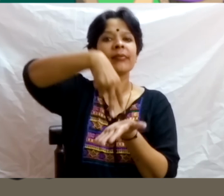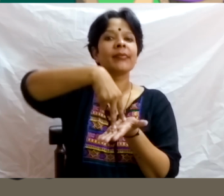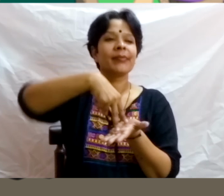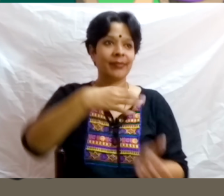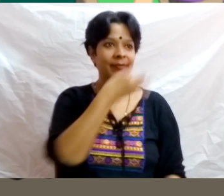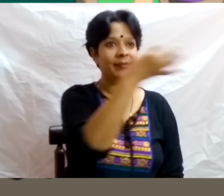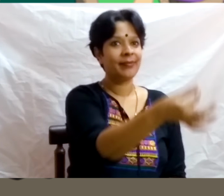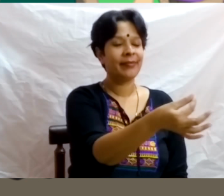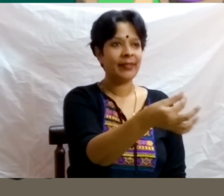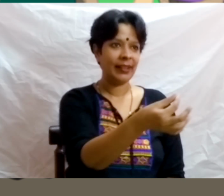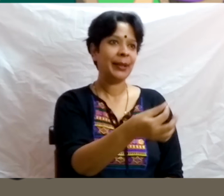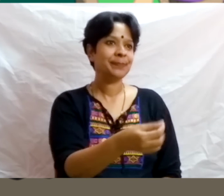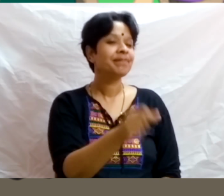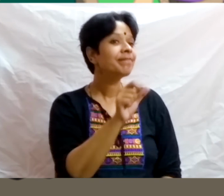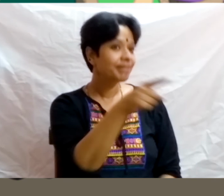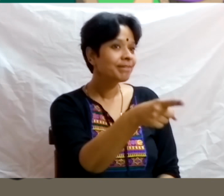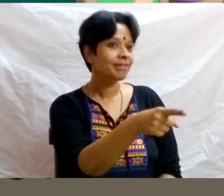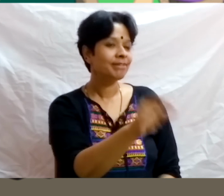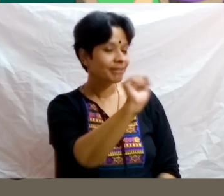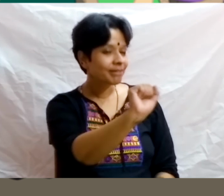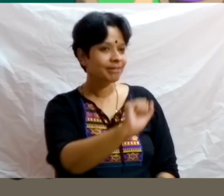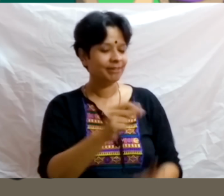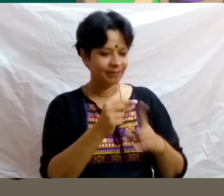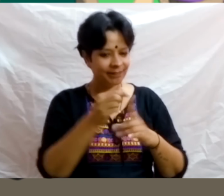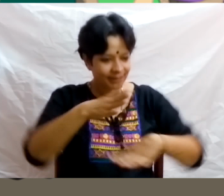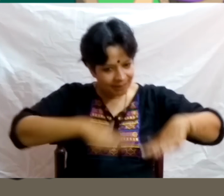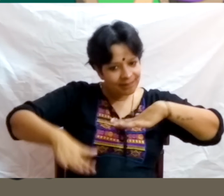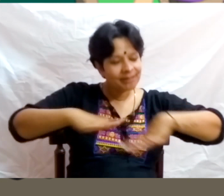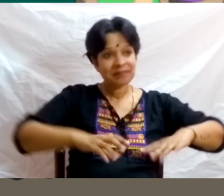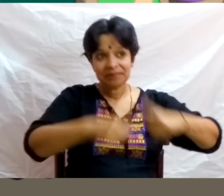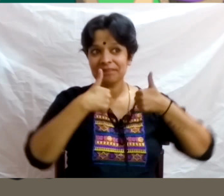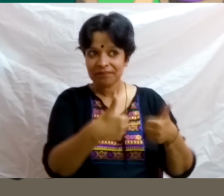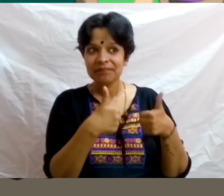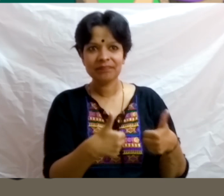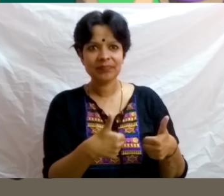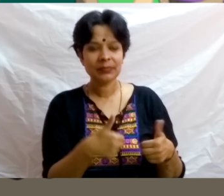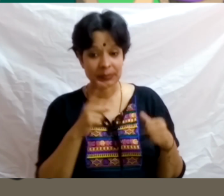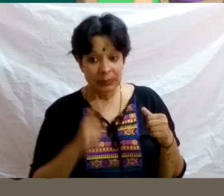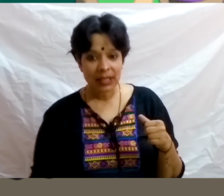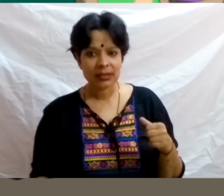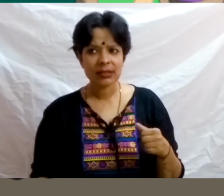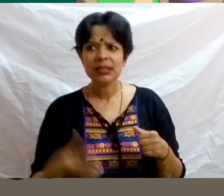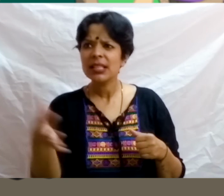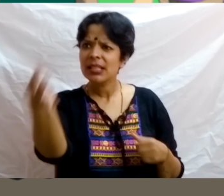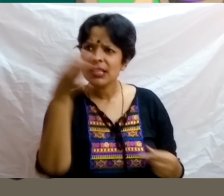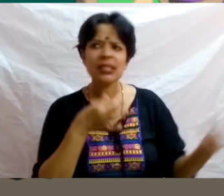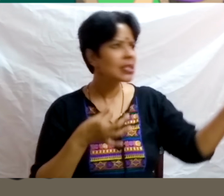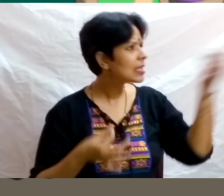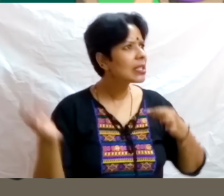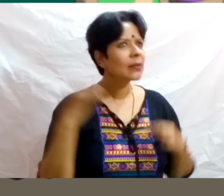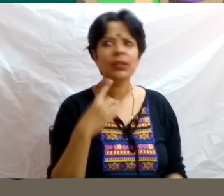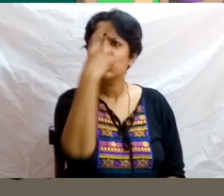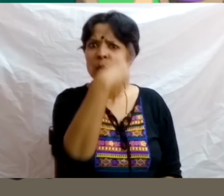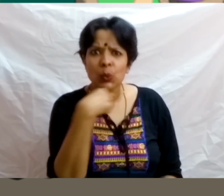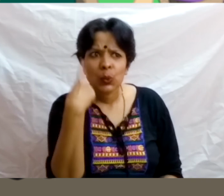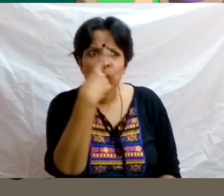But then, in the midst of applause, the old mouse stood up and said, "I will say that the plan of the mouse is very